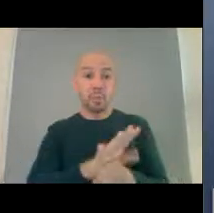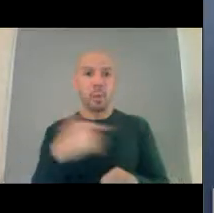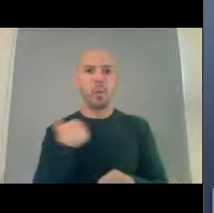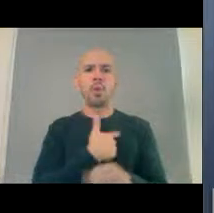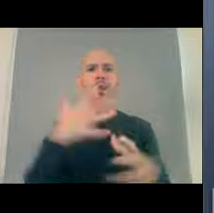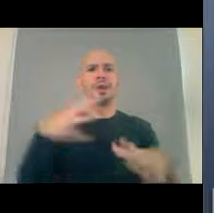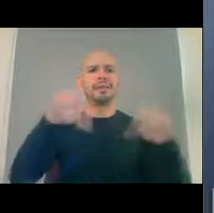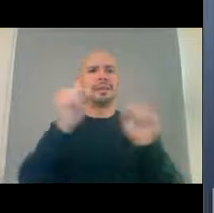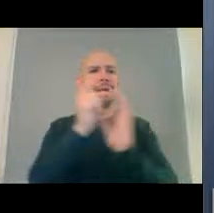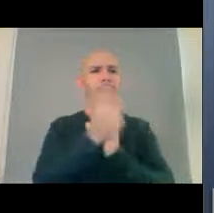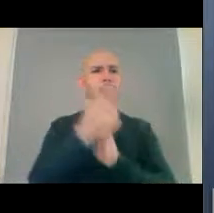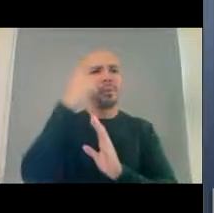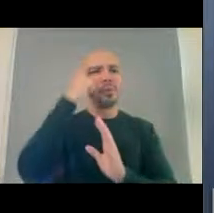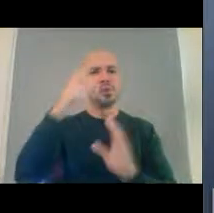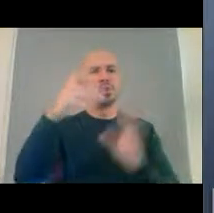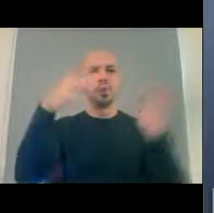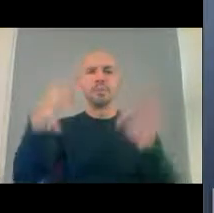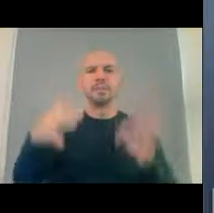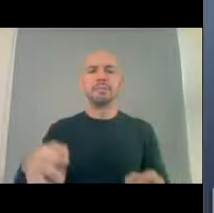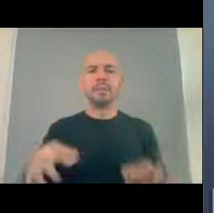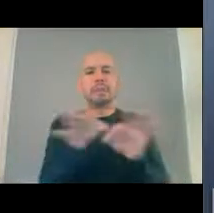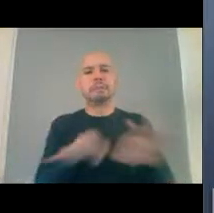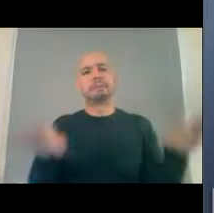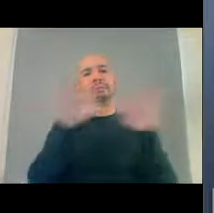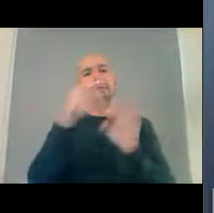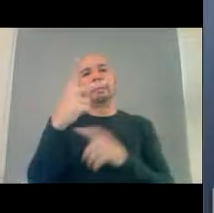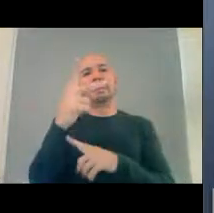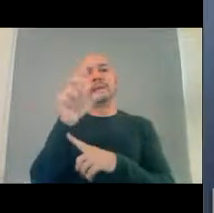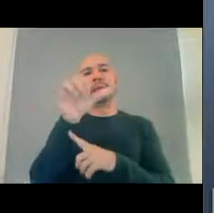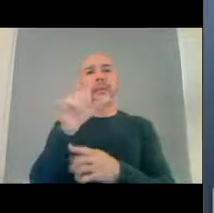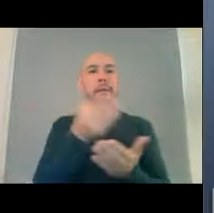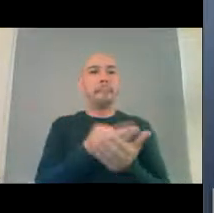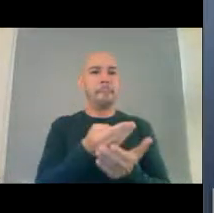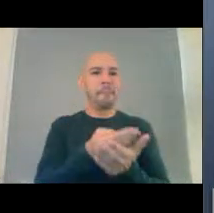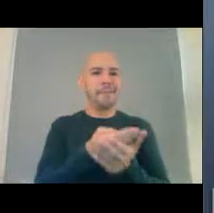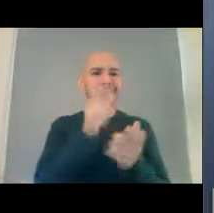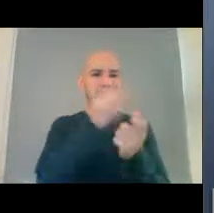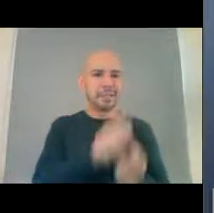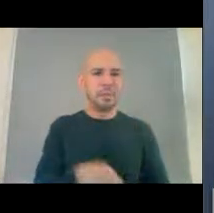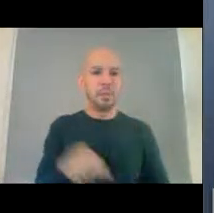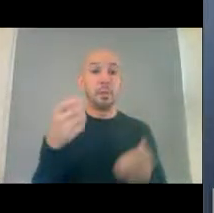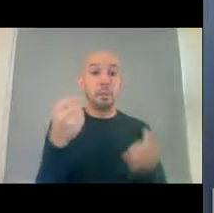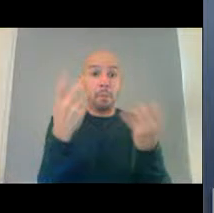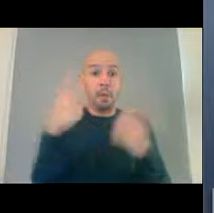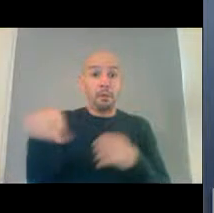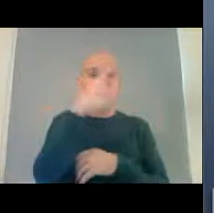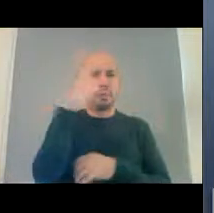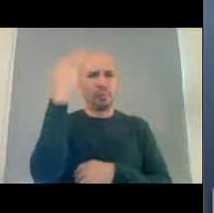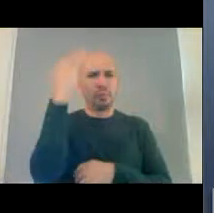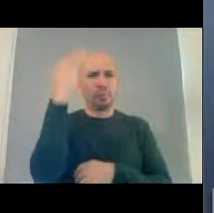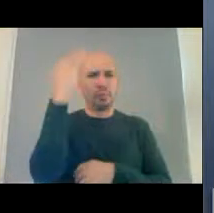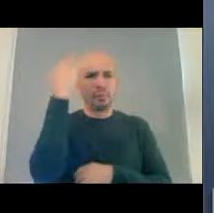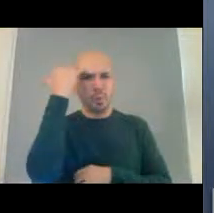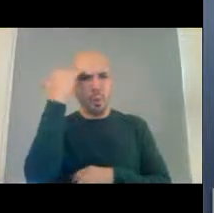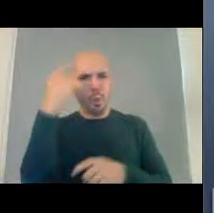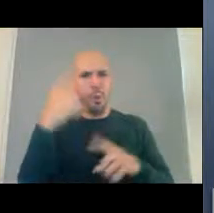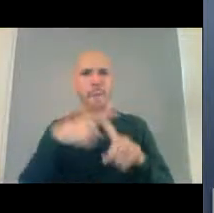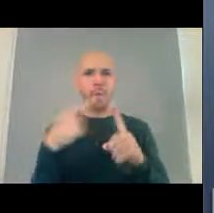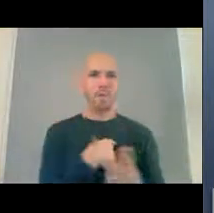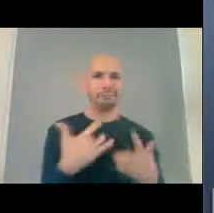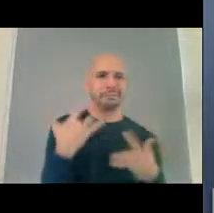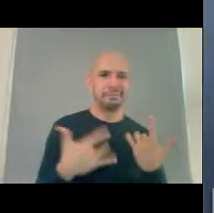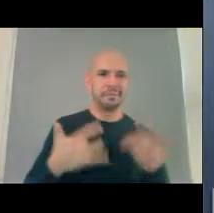through some of the key budget details which i'm sure many of you are aware of by now but we're you know excited um that the